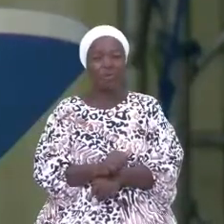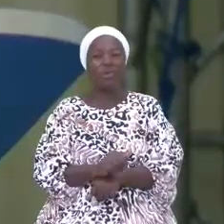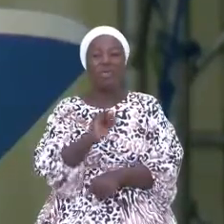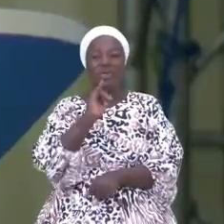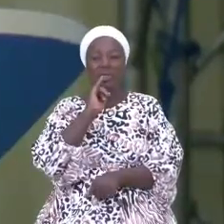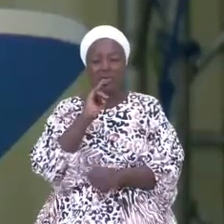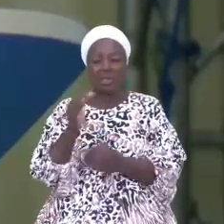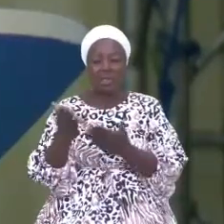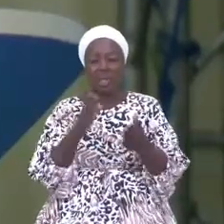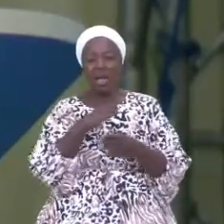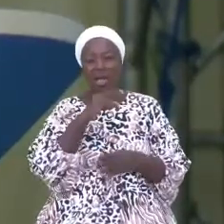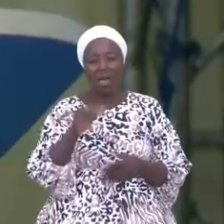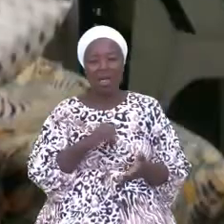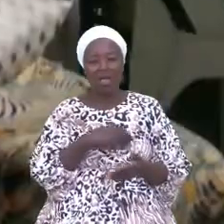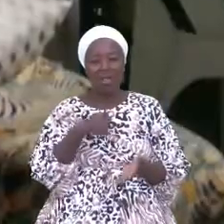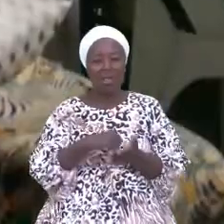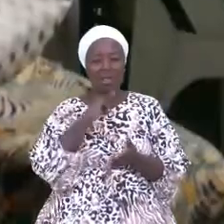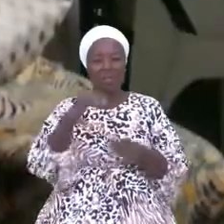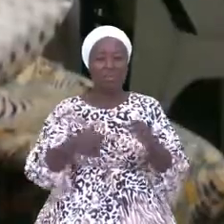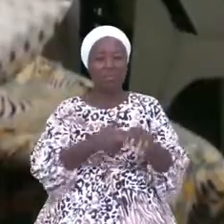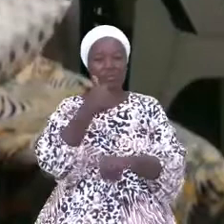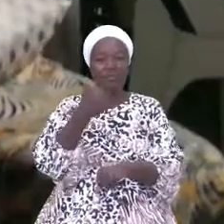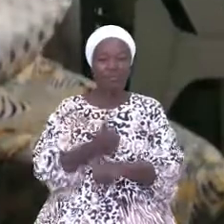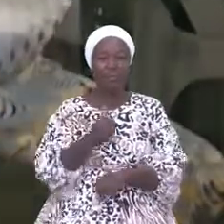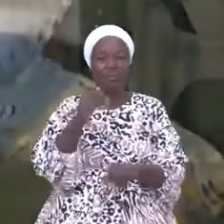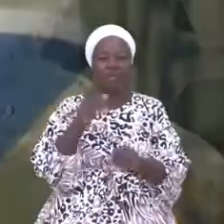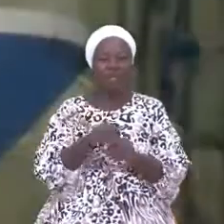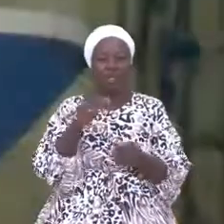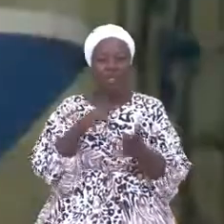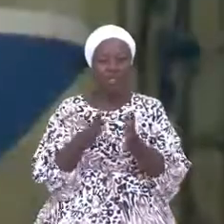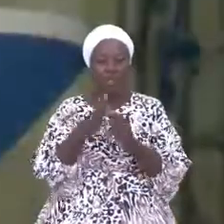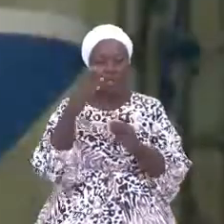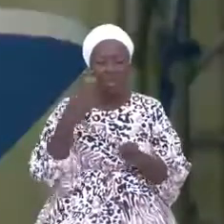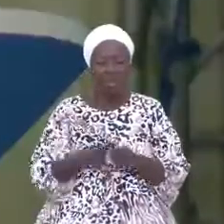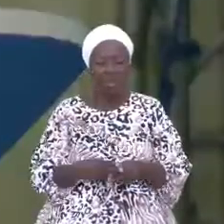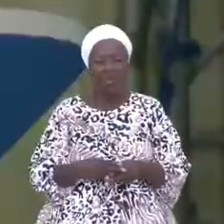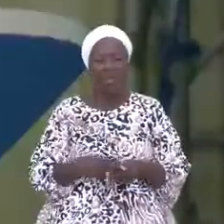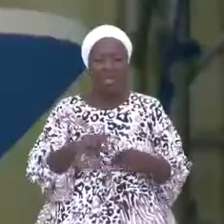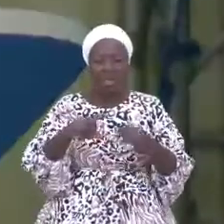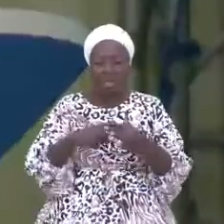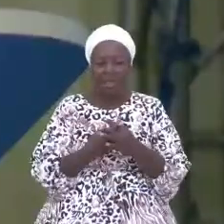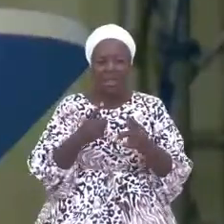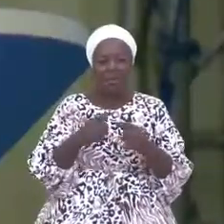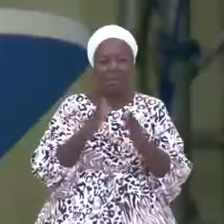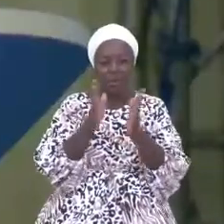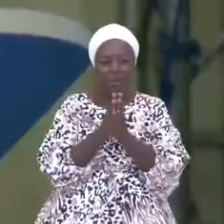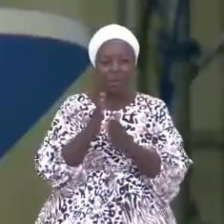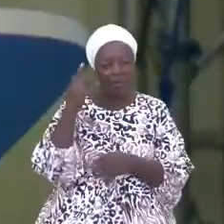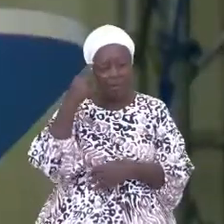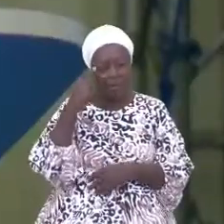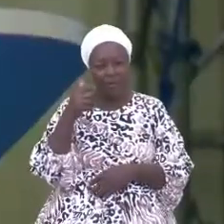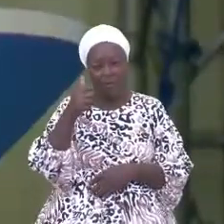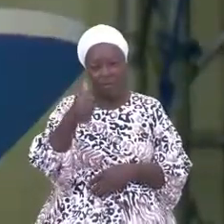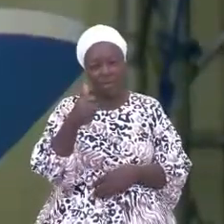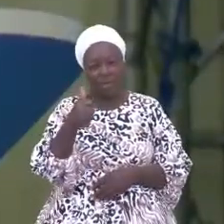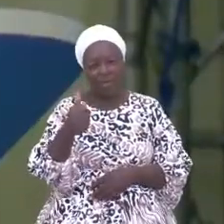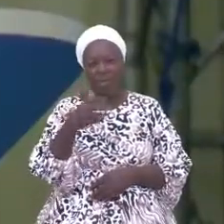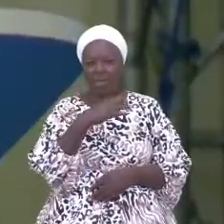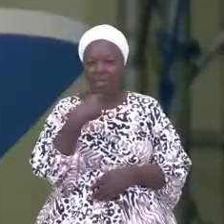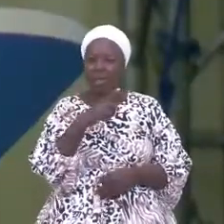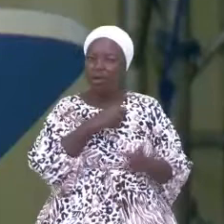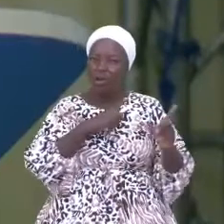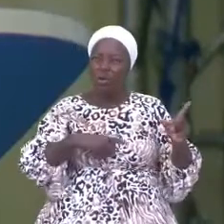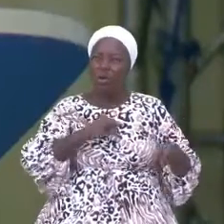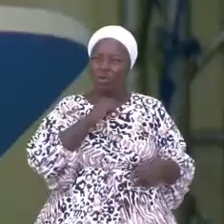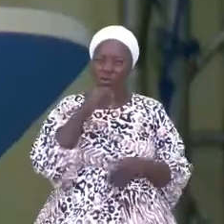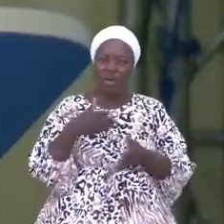in Jesus' name. So you begin to pray for yourself and say, Lord, I will not let thee go except